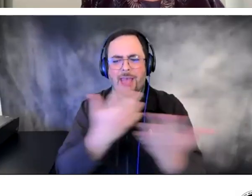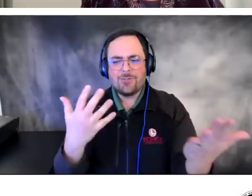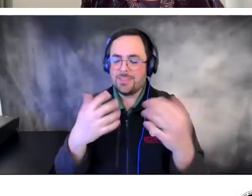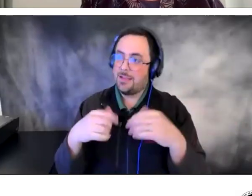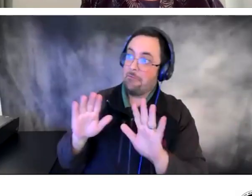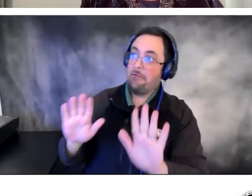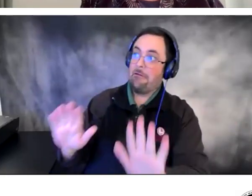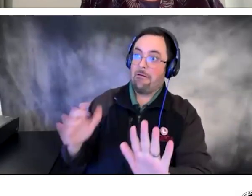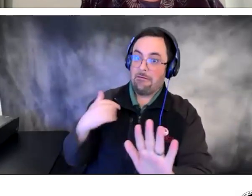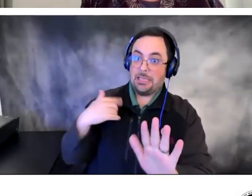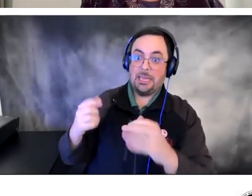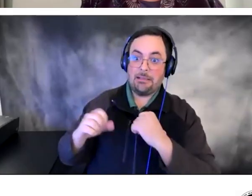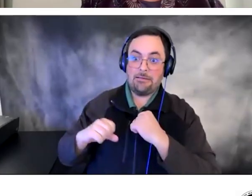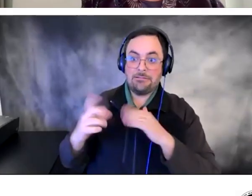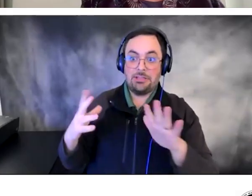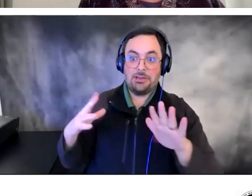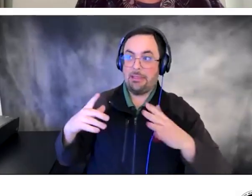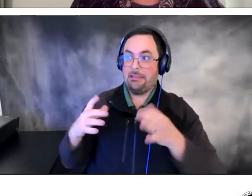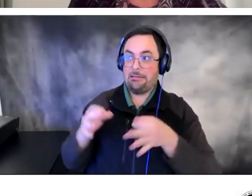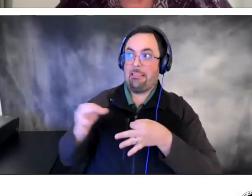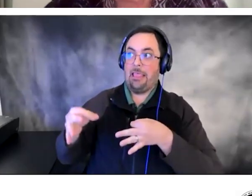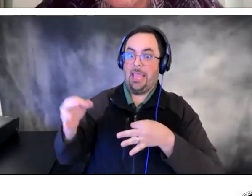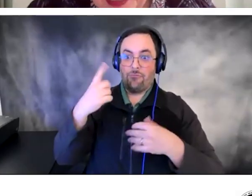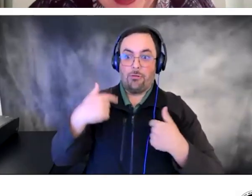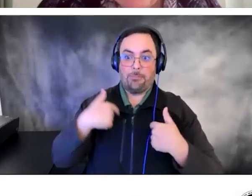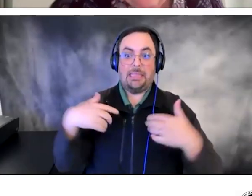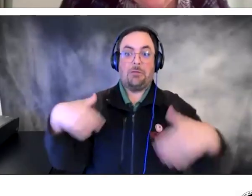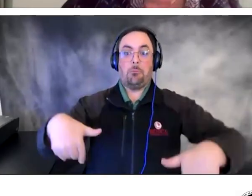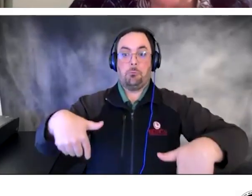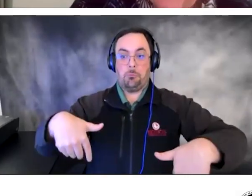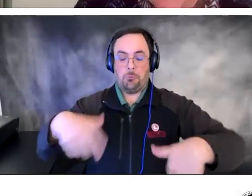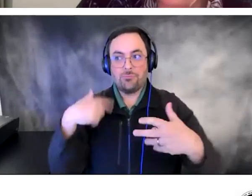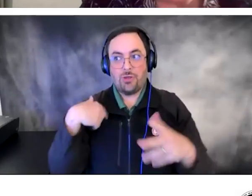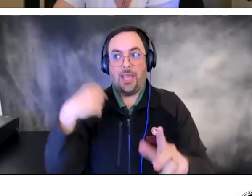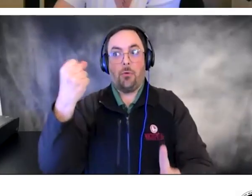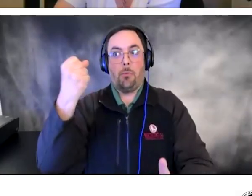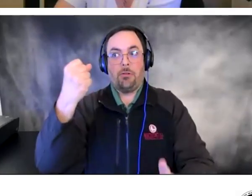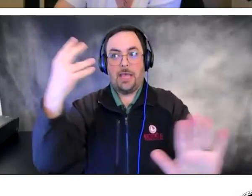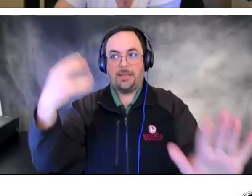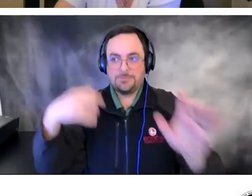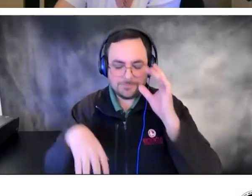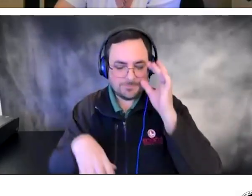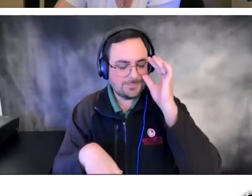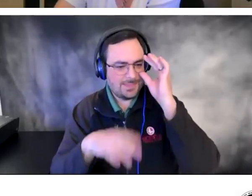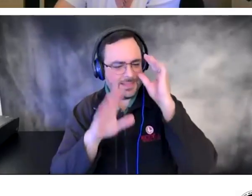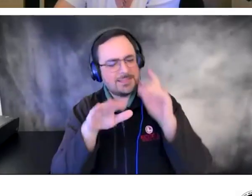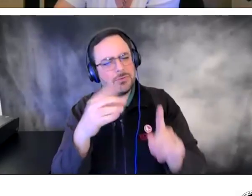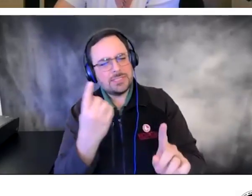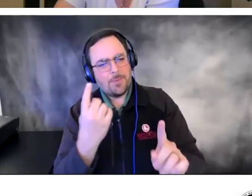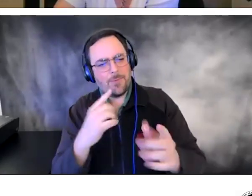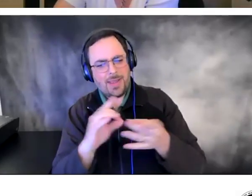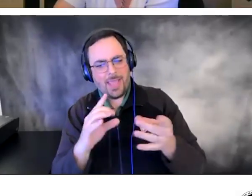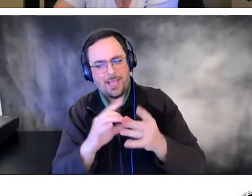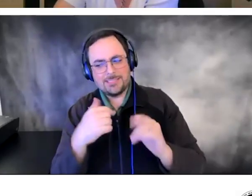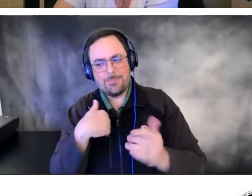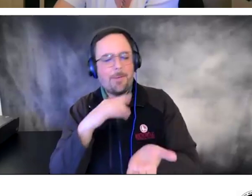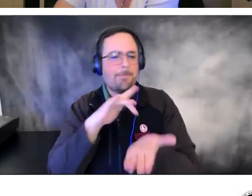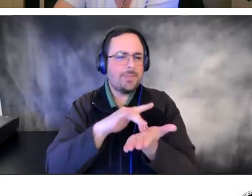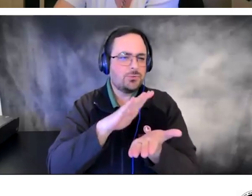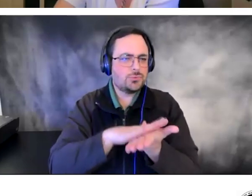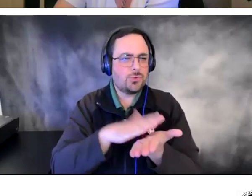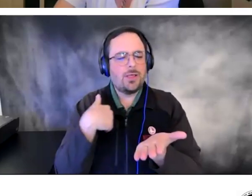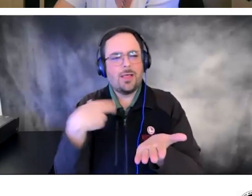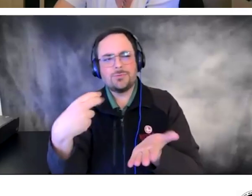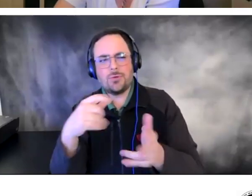Thanks. And This is getting a little late for this old girl, let me tell you, but I'm yeah. trying to hang in there. Anne says, for middle school and secondary school students